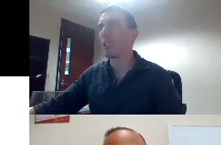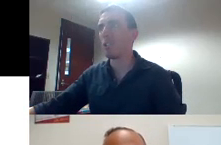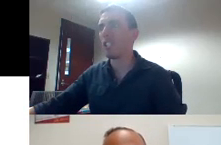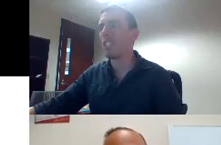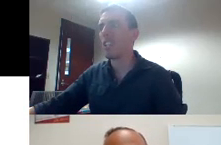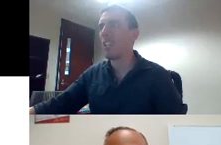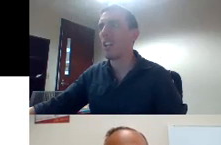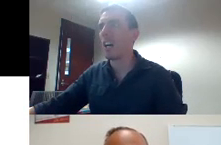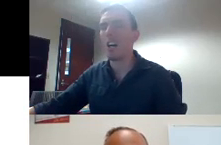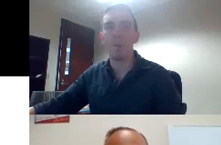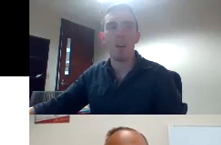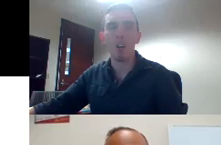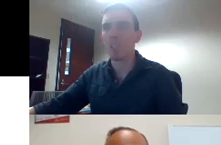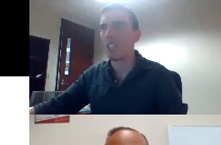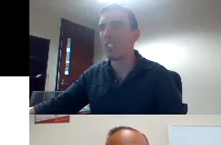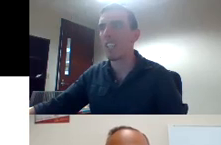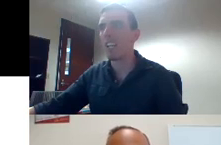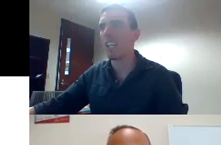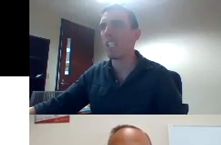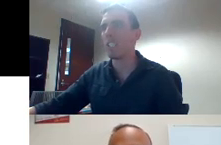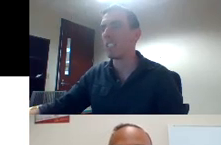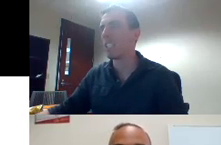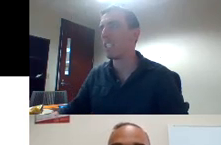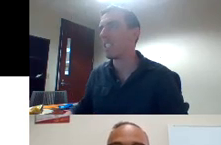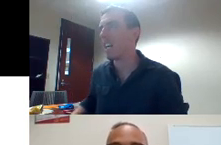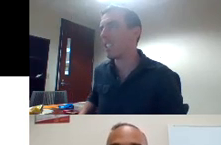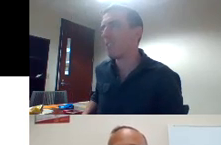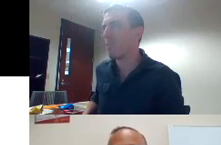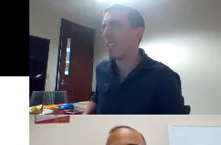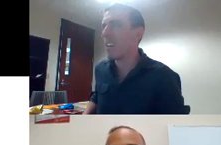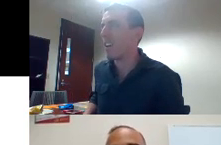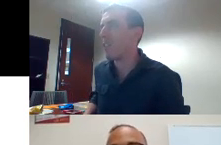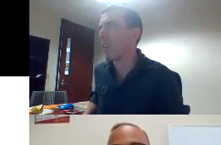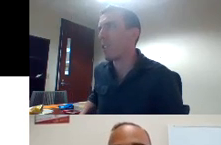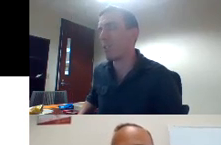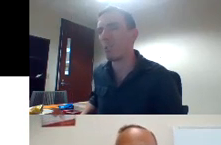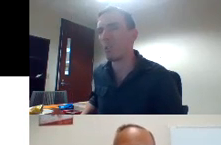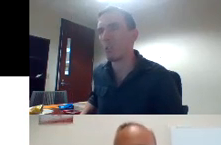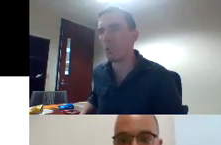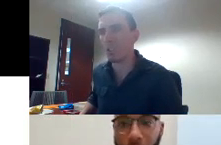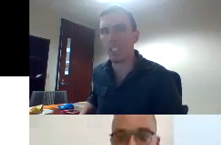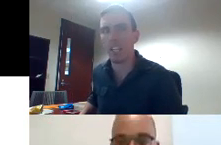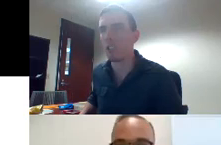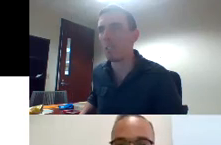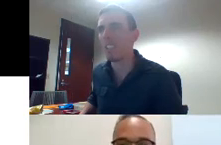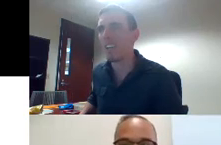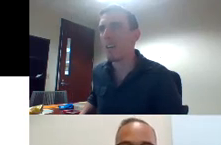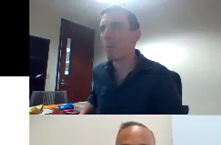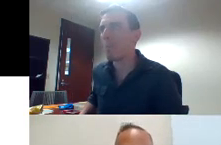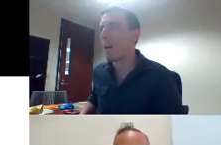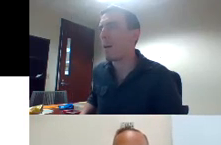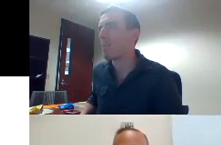identity and inclusion. Our presenter today is Nikita Saxon from the Office of Student Cultural and